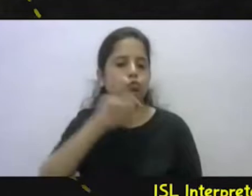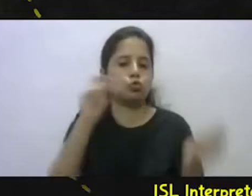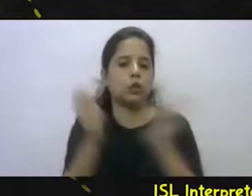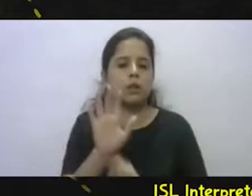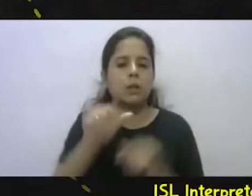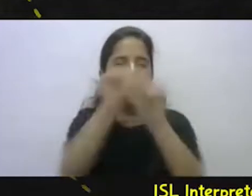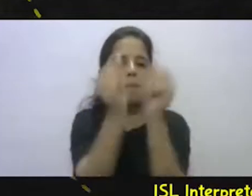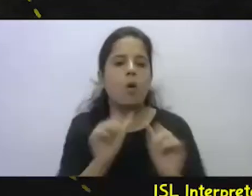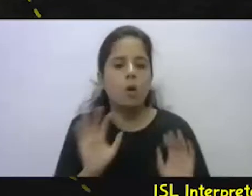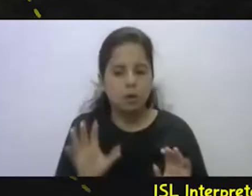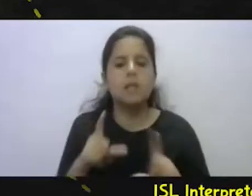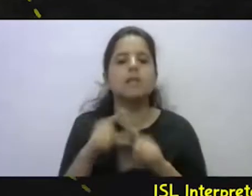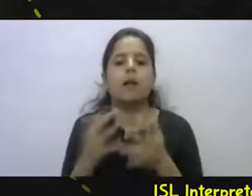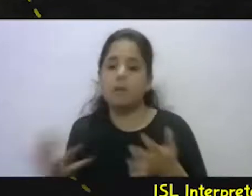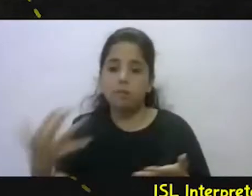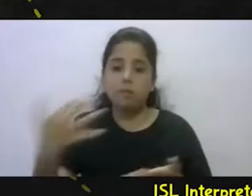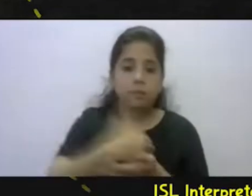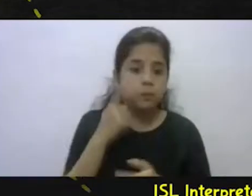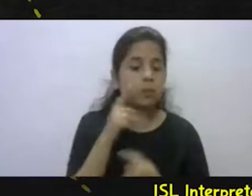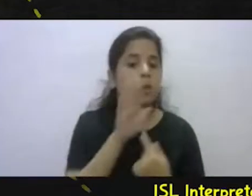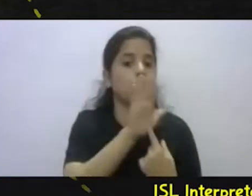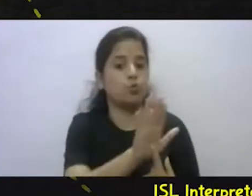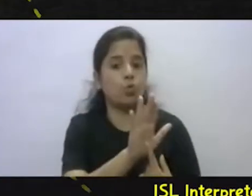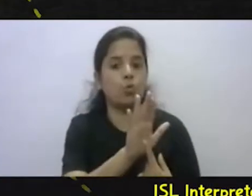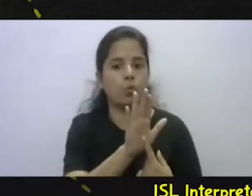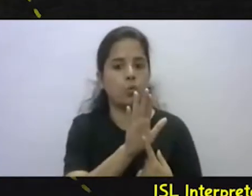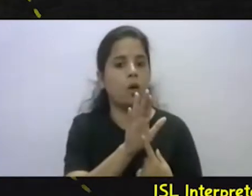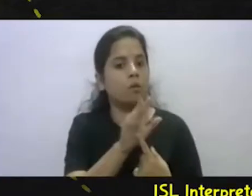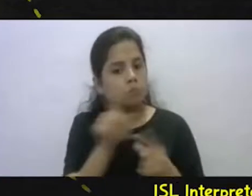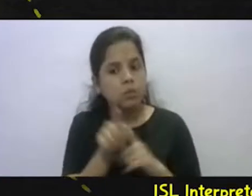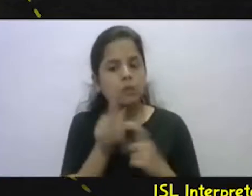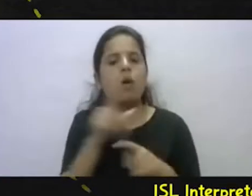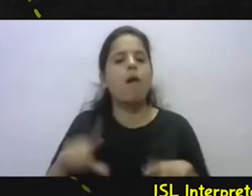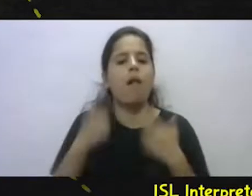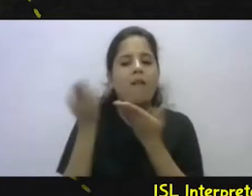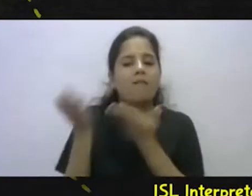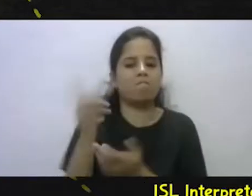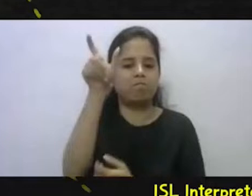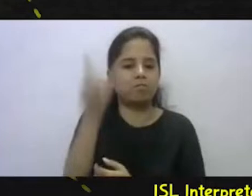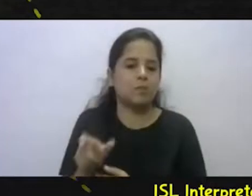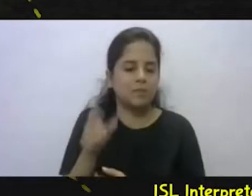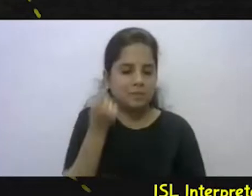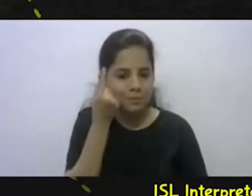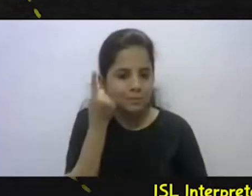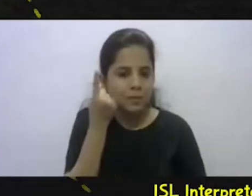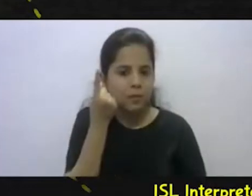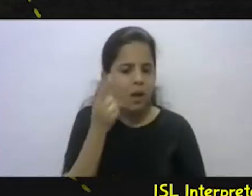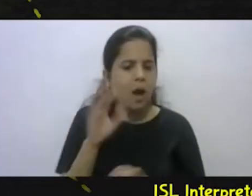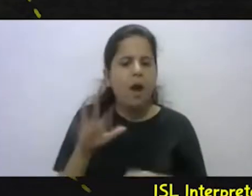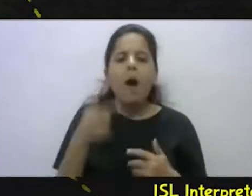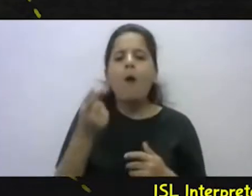bring that data to make sense of that life of that person. And how do you make sense of